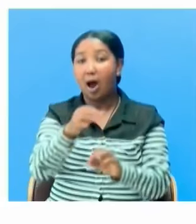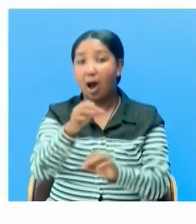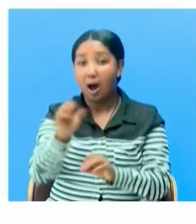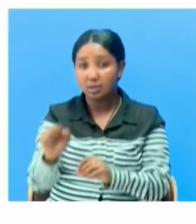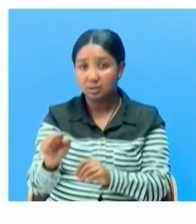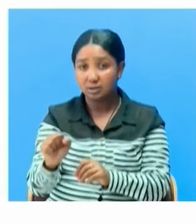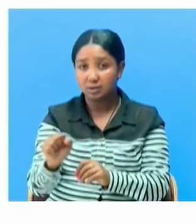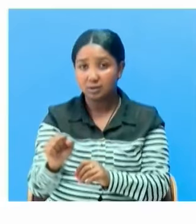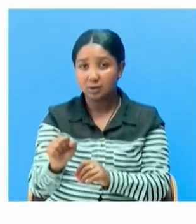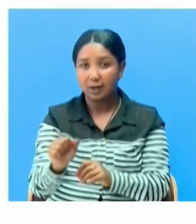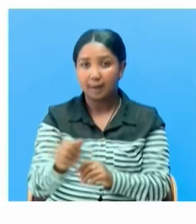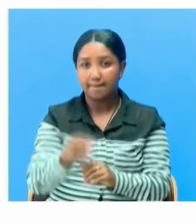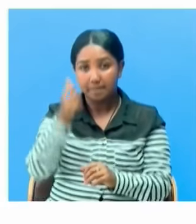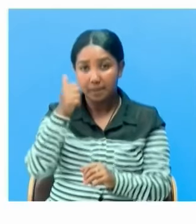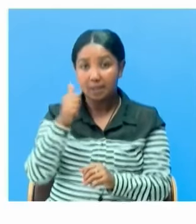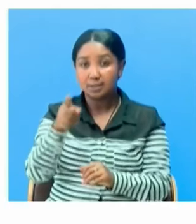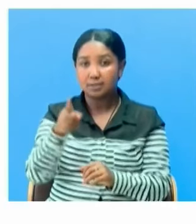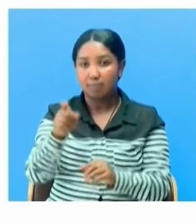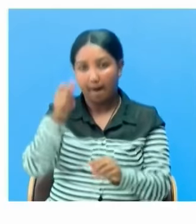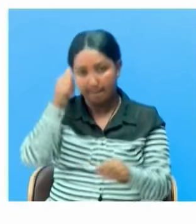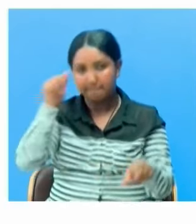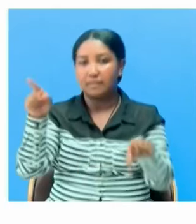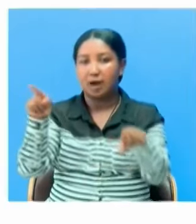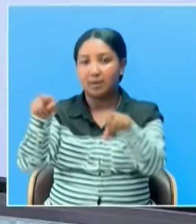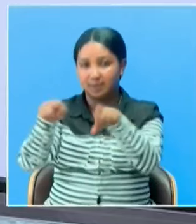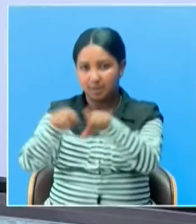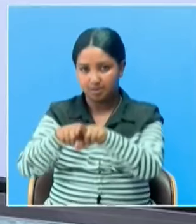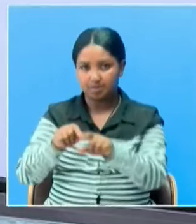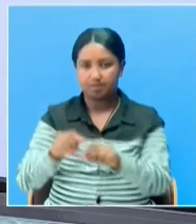as his brother.